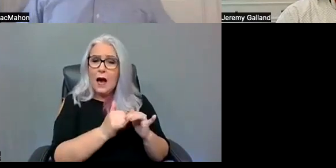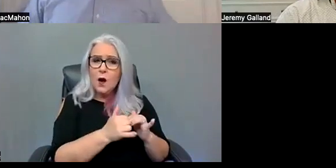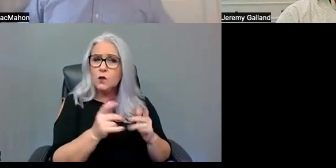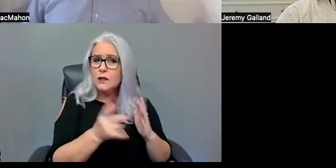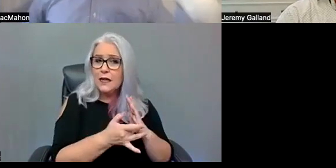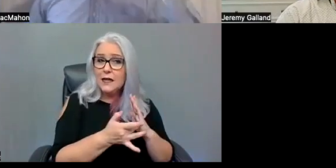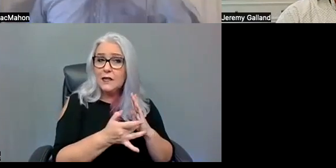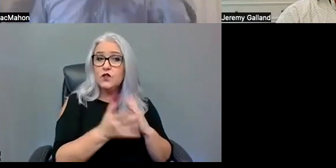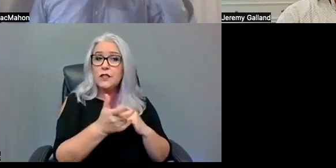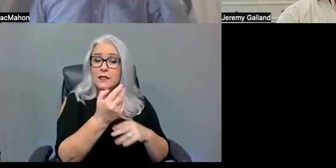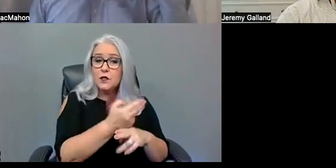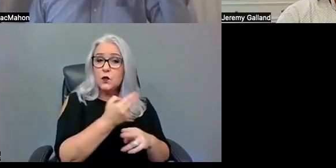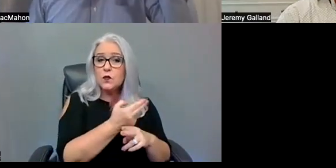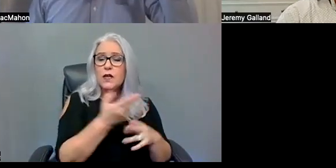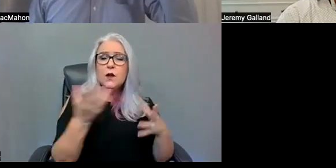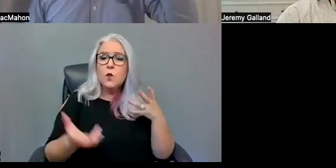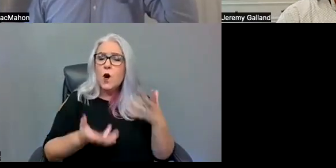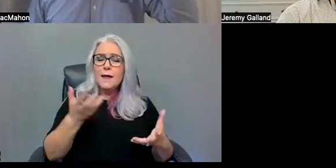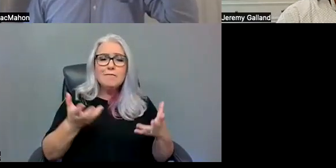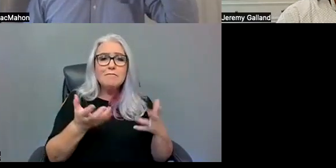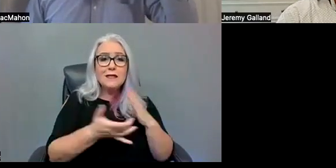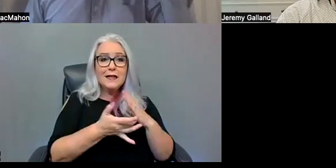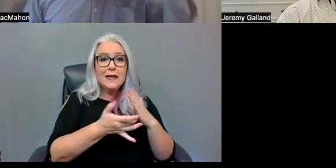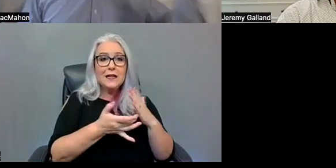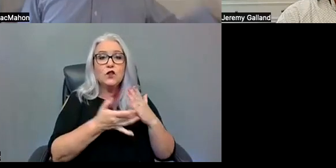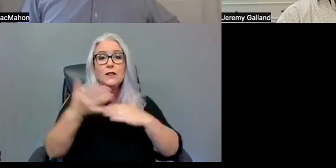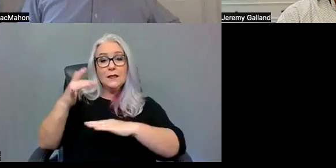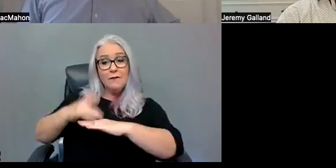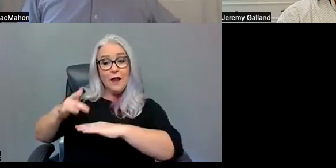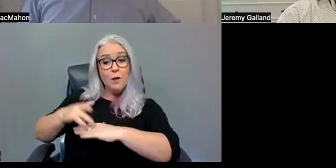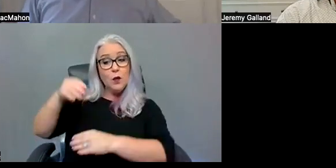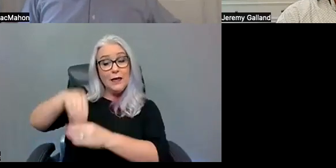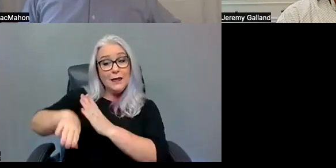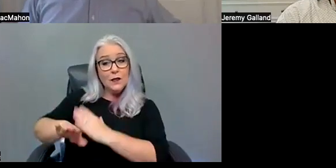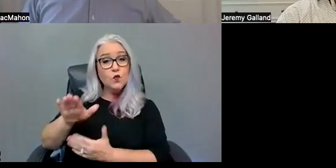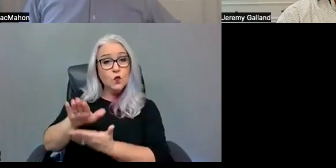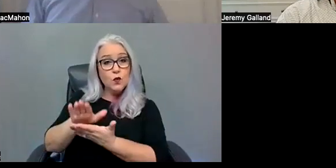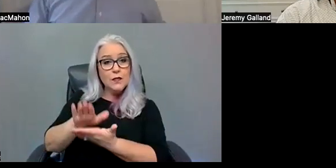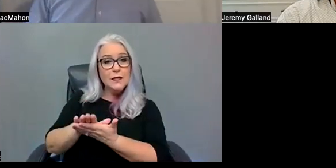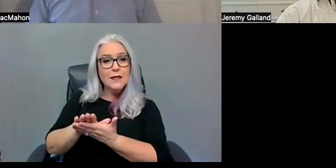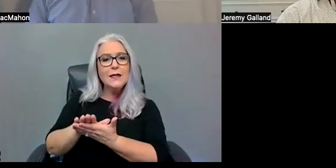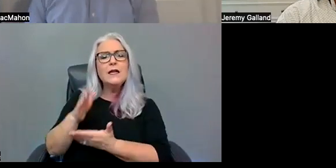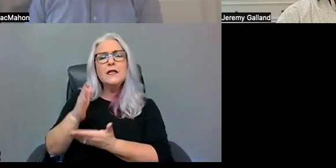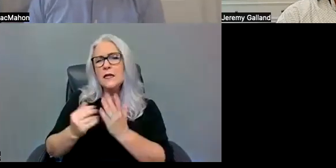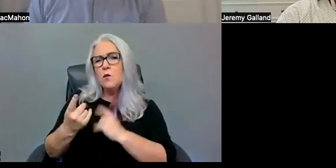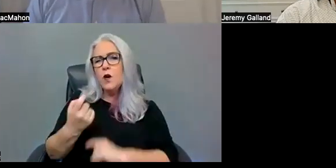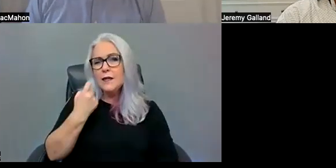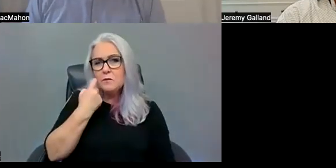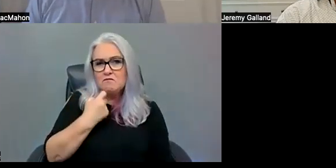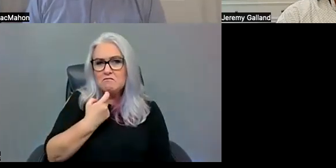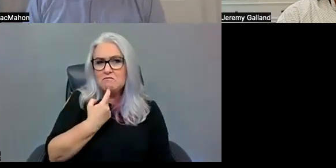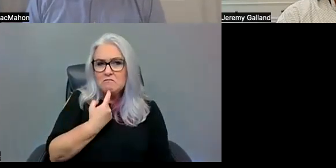technology is brought into the schools. Jeremy, or maybe it wasn't Jeremy, someone mentioned